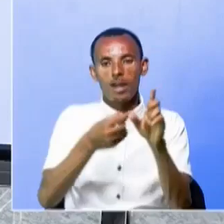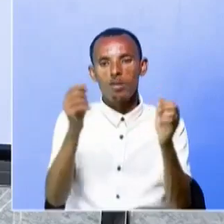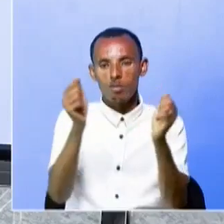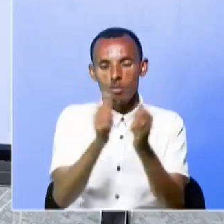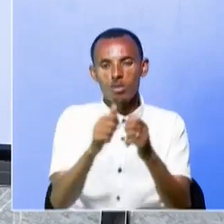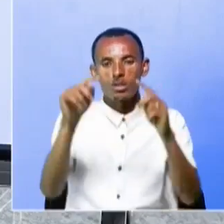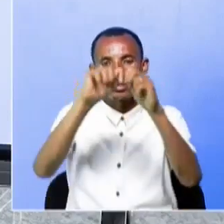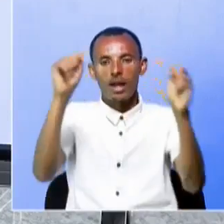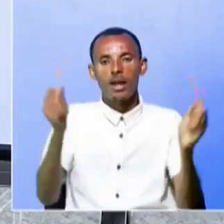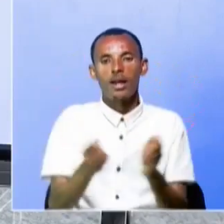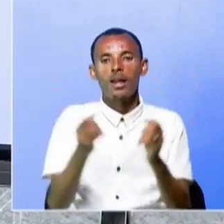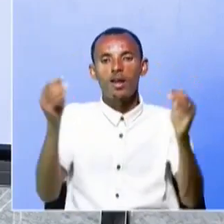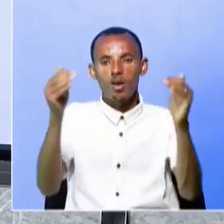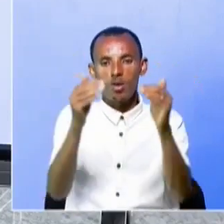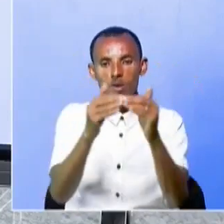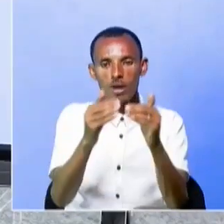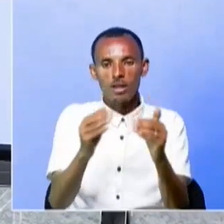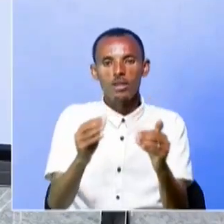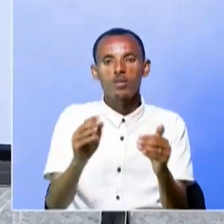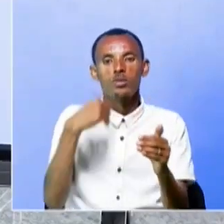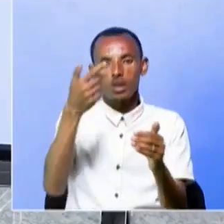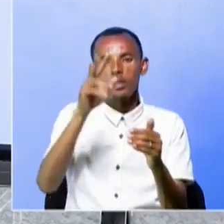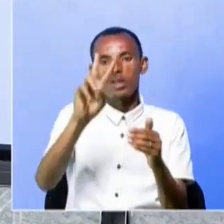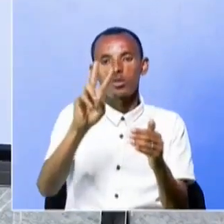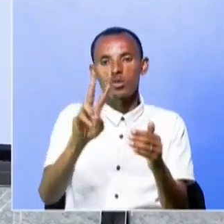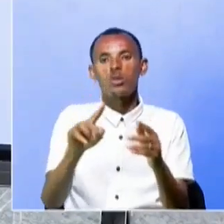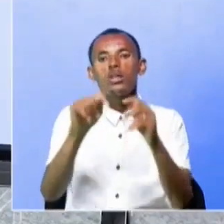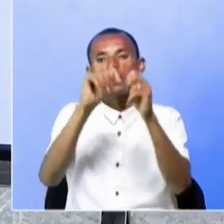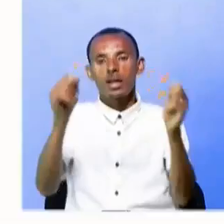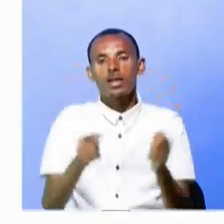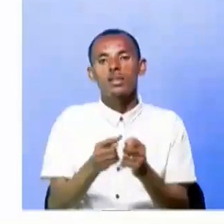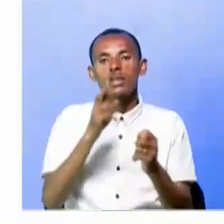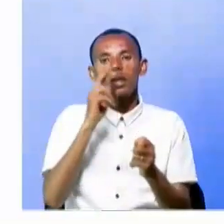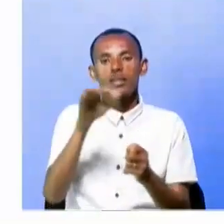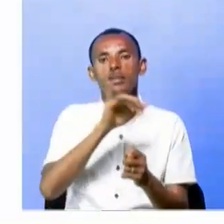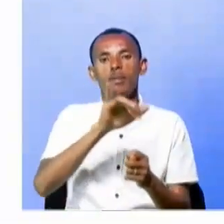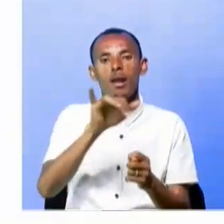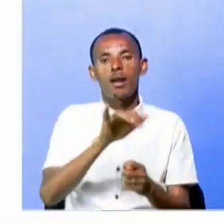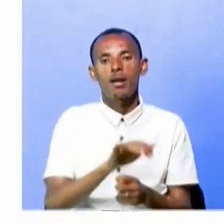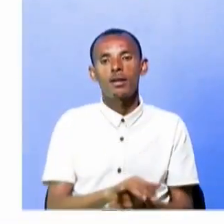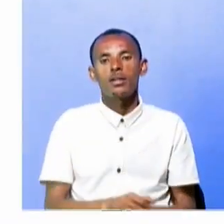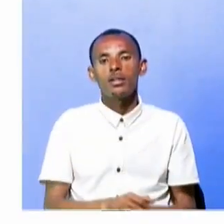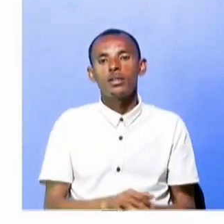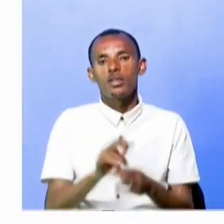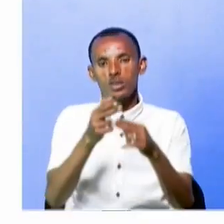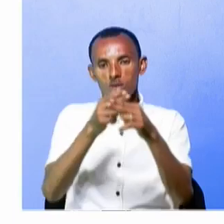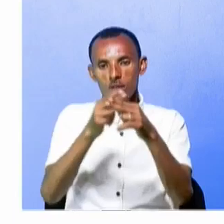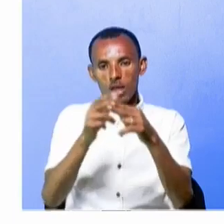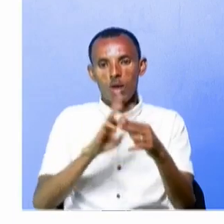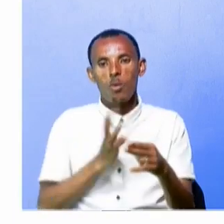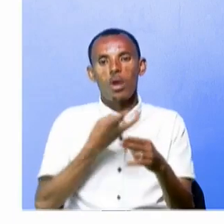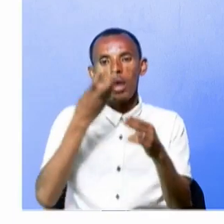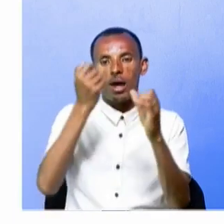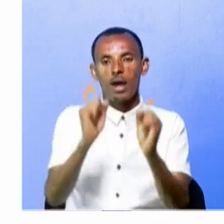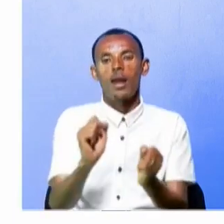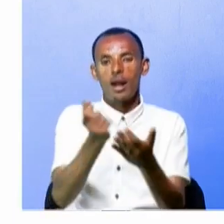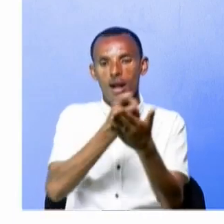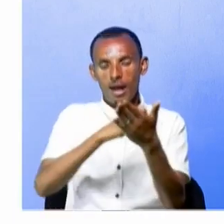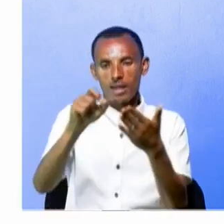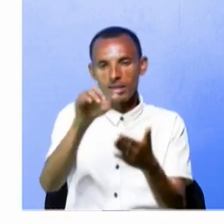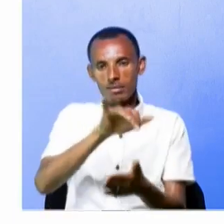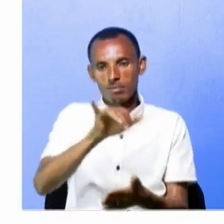triangles are congruent, right? To say the two triangles are similar. So shortly we can write like